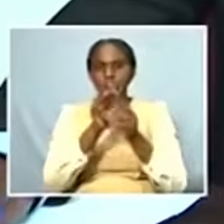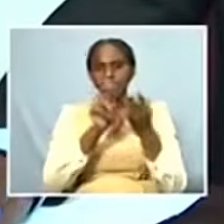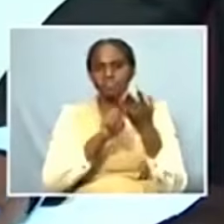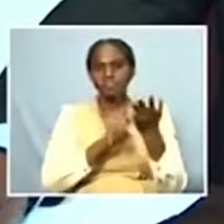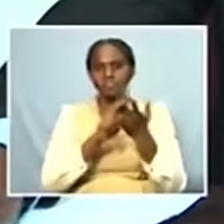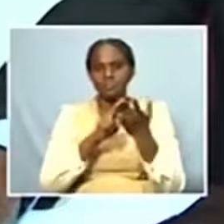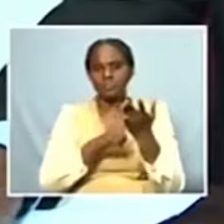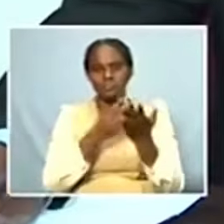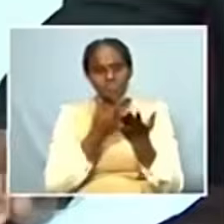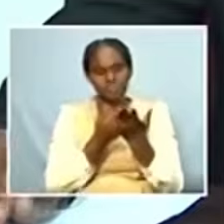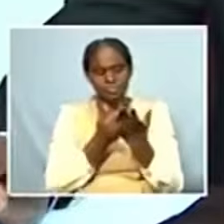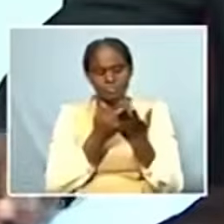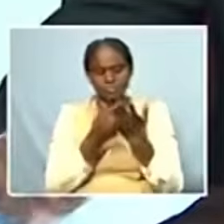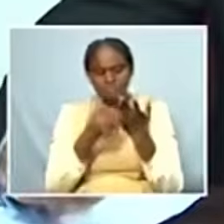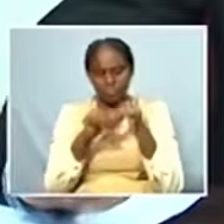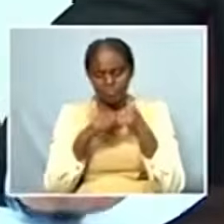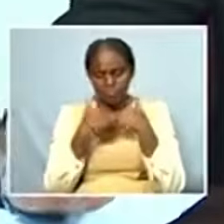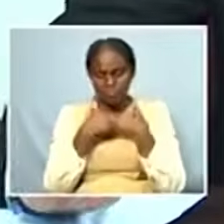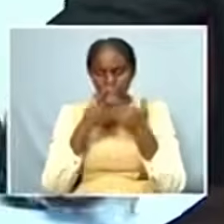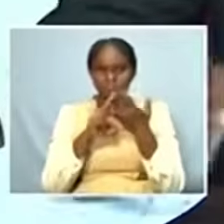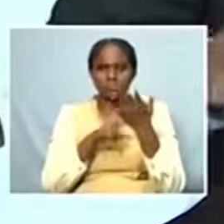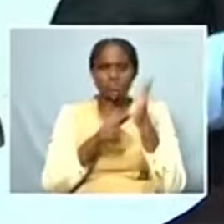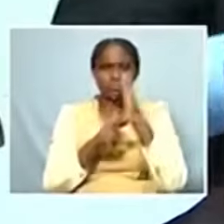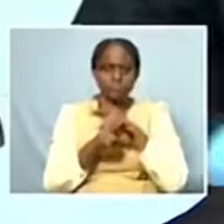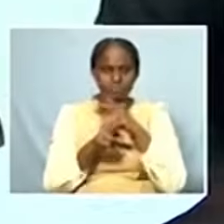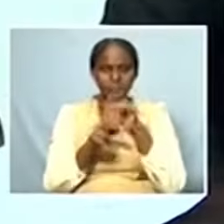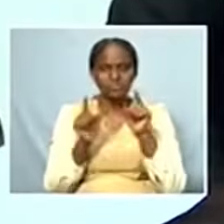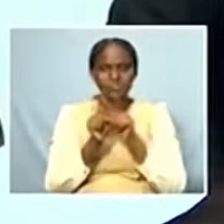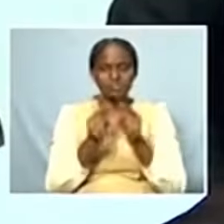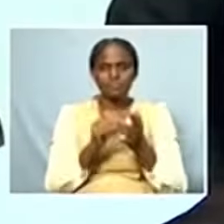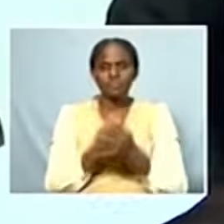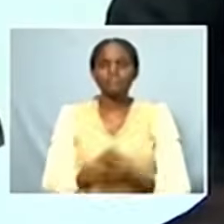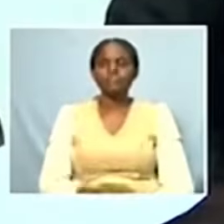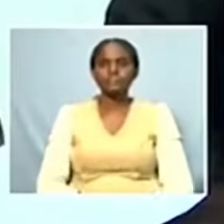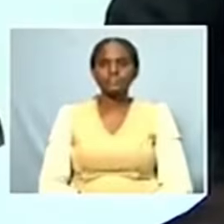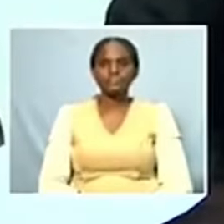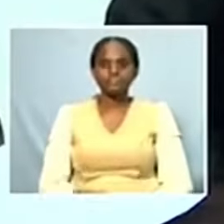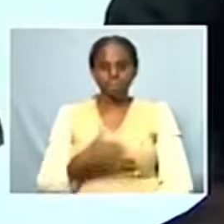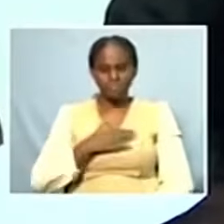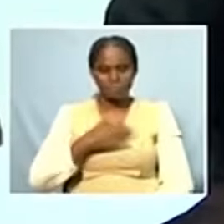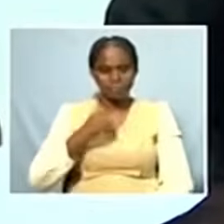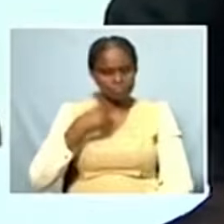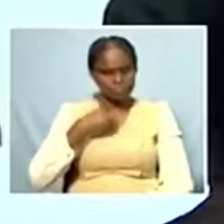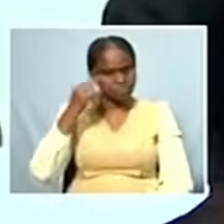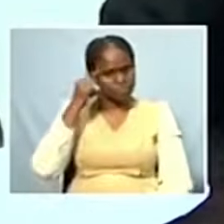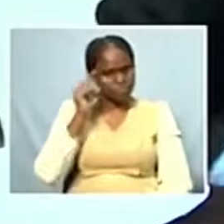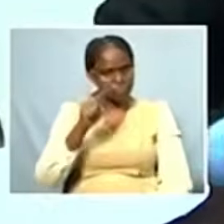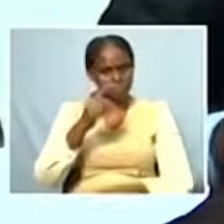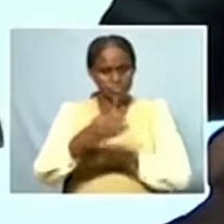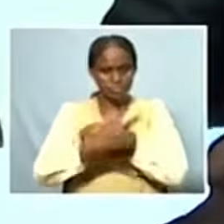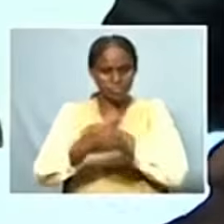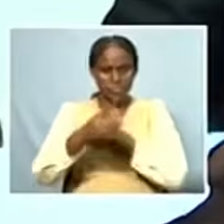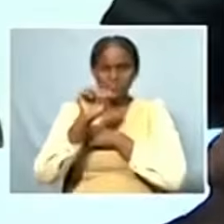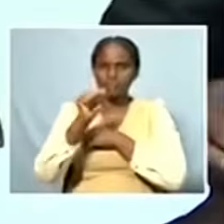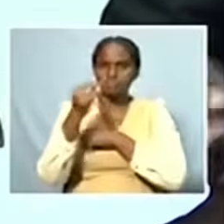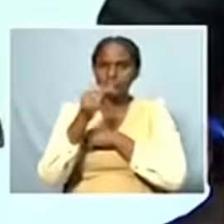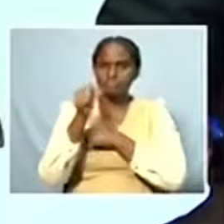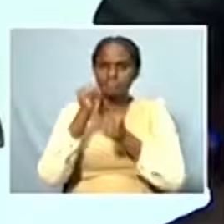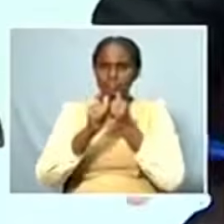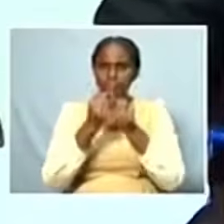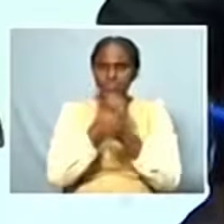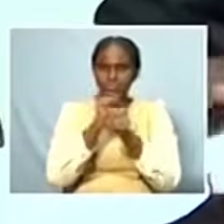of what we had reported. And there's, I think, a department at Attorney General's chambers that deals